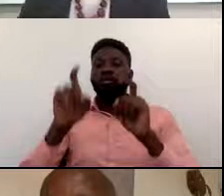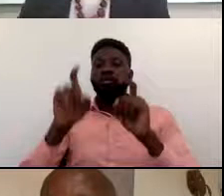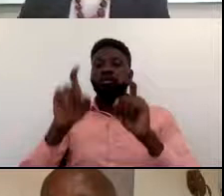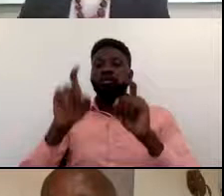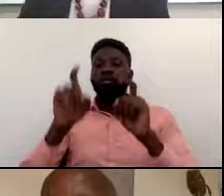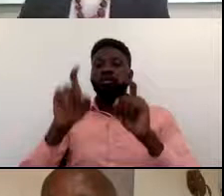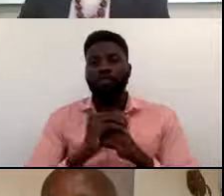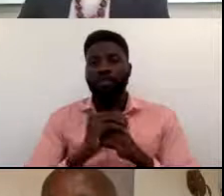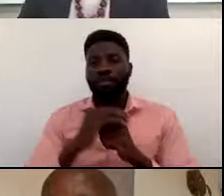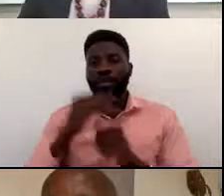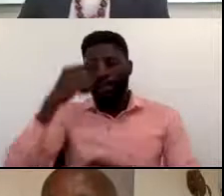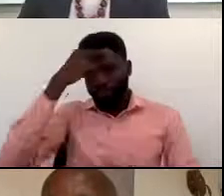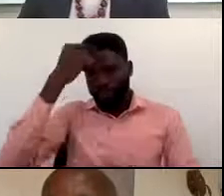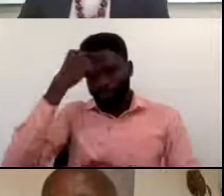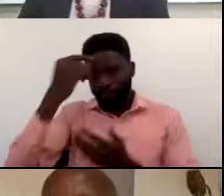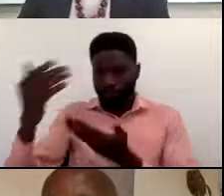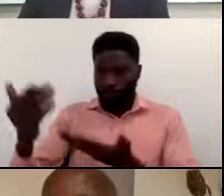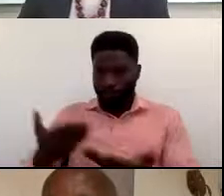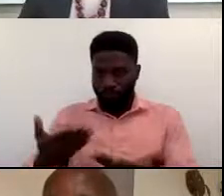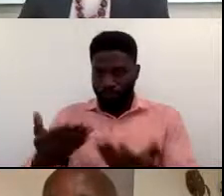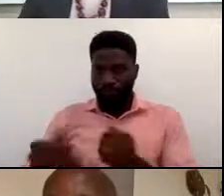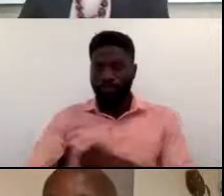Steve.